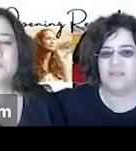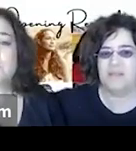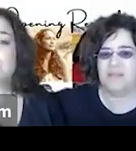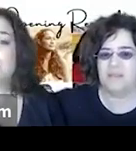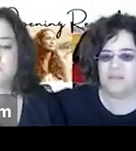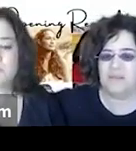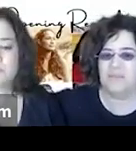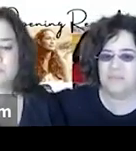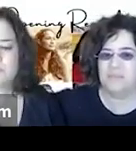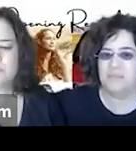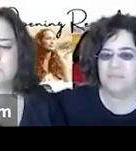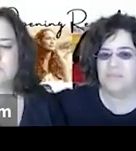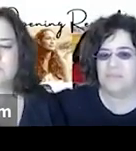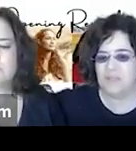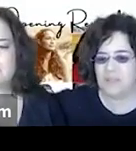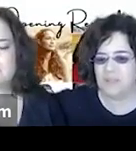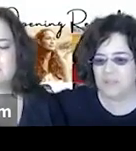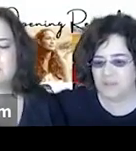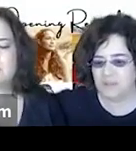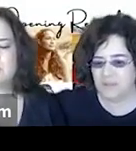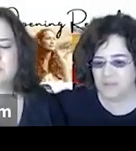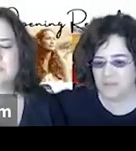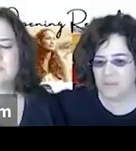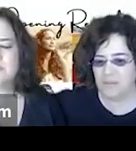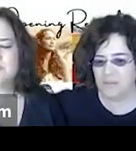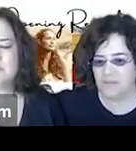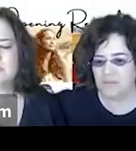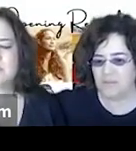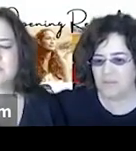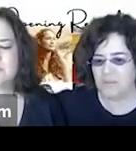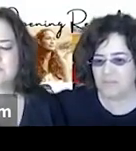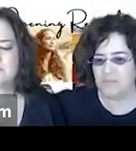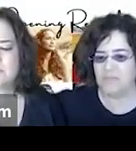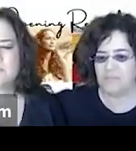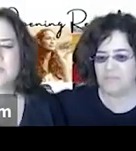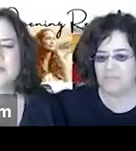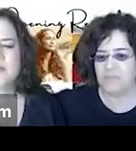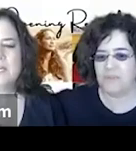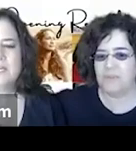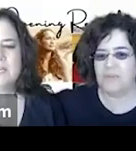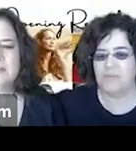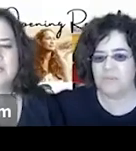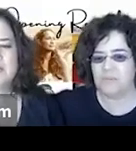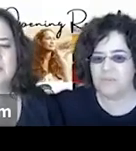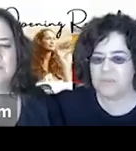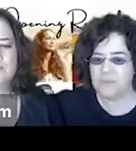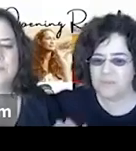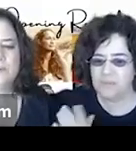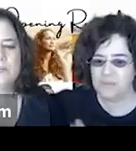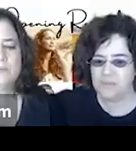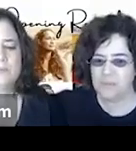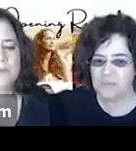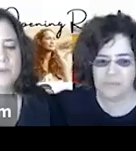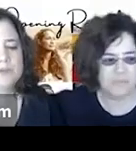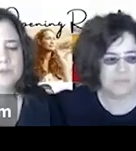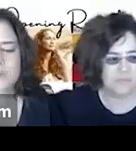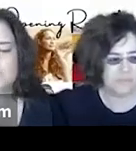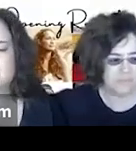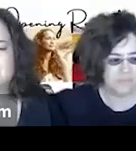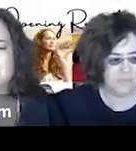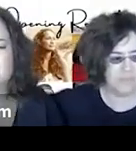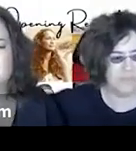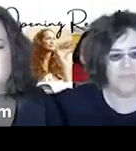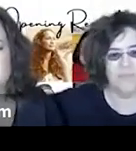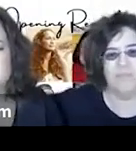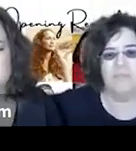scholarship to buy books for those children. So that is also there, the Sanchez Fuentes Scholarship Fund. Okay, now if you would talk